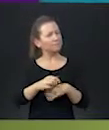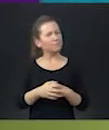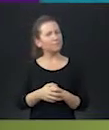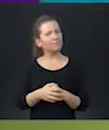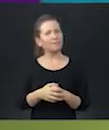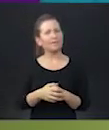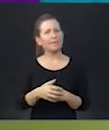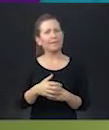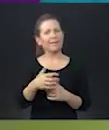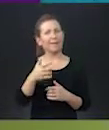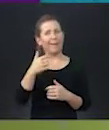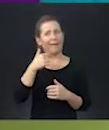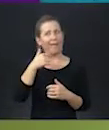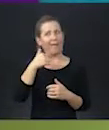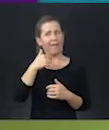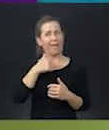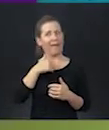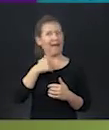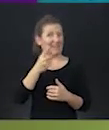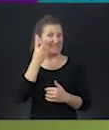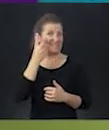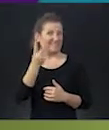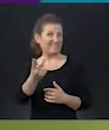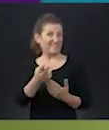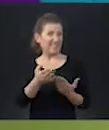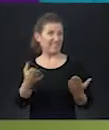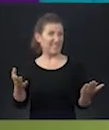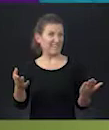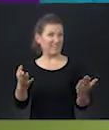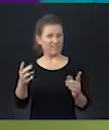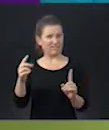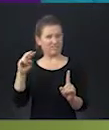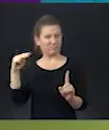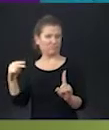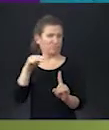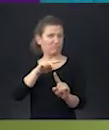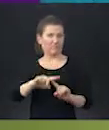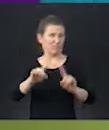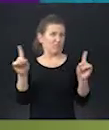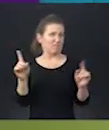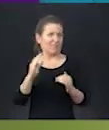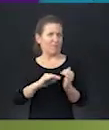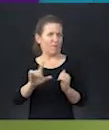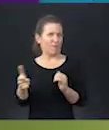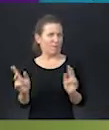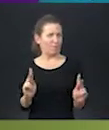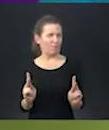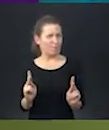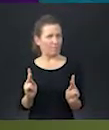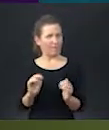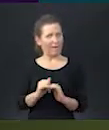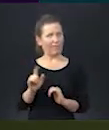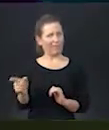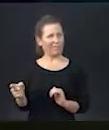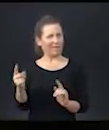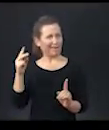I see different things in a different way than other people see.